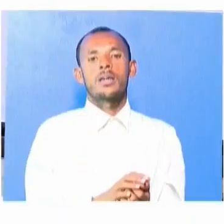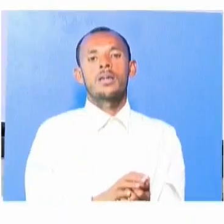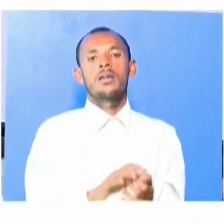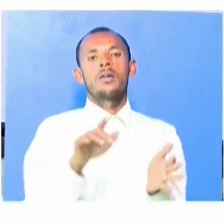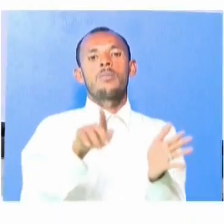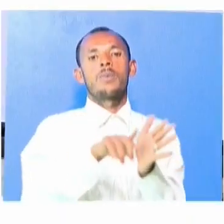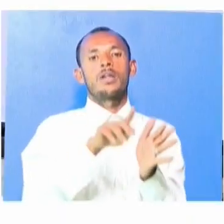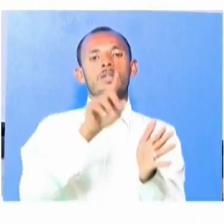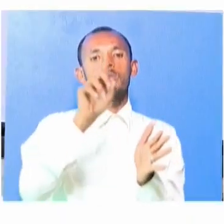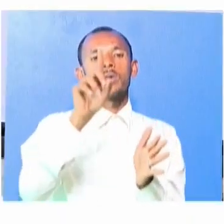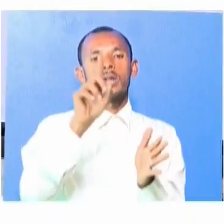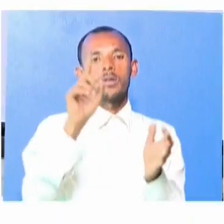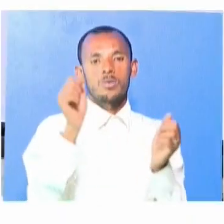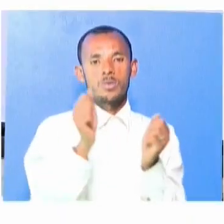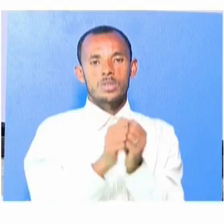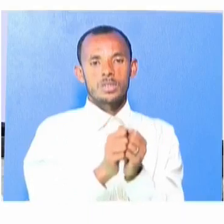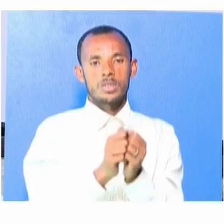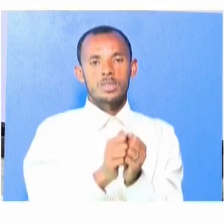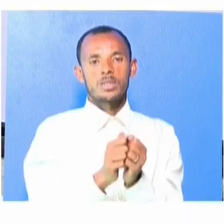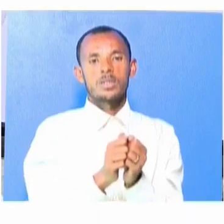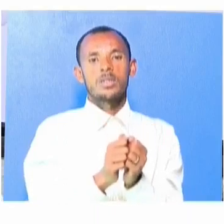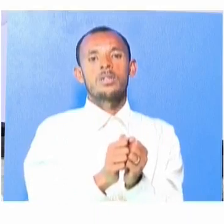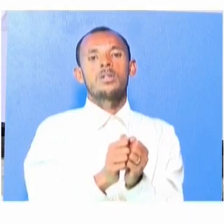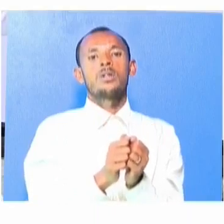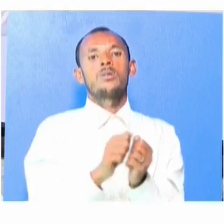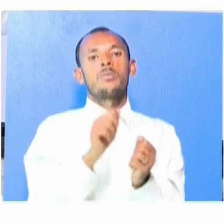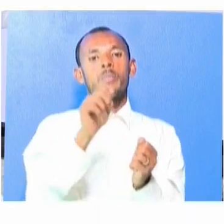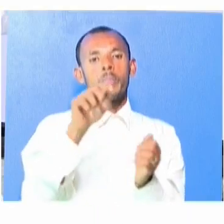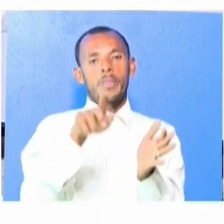minus 1 with minus 20.